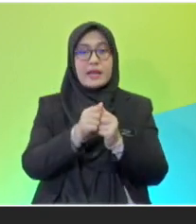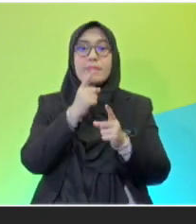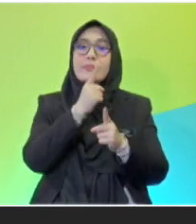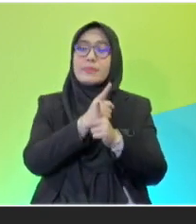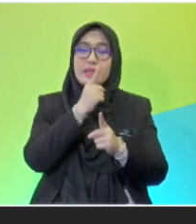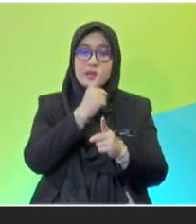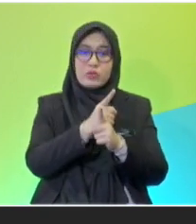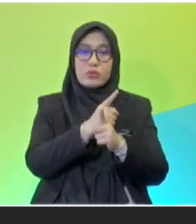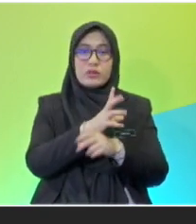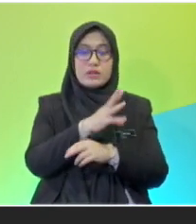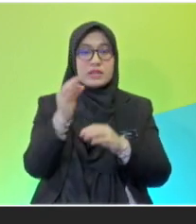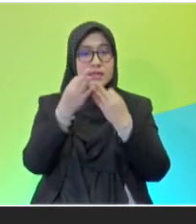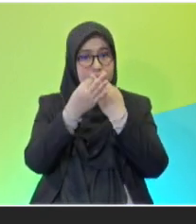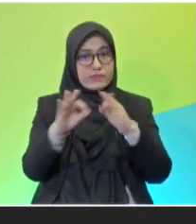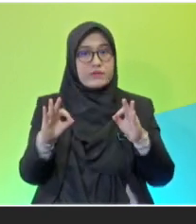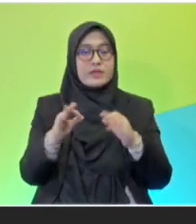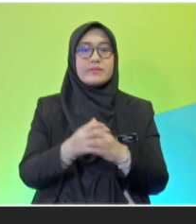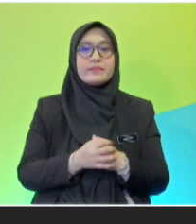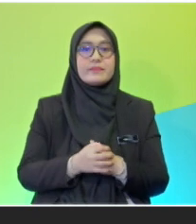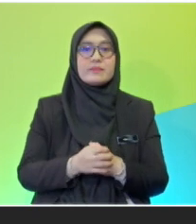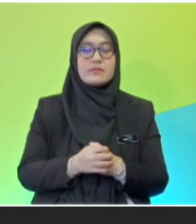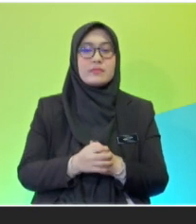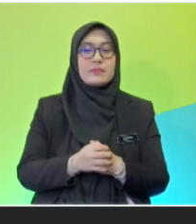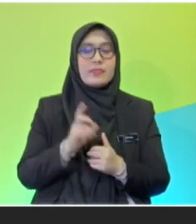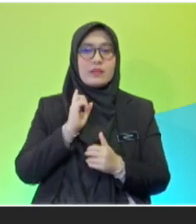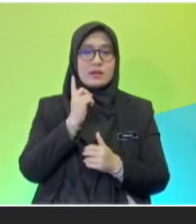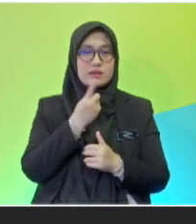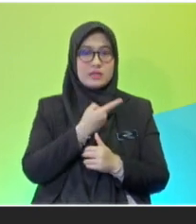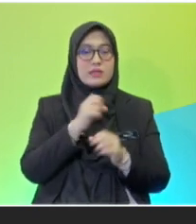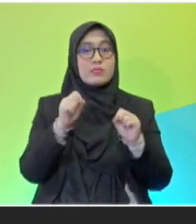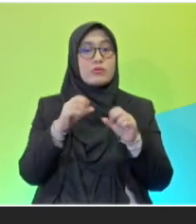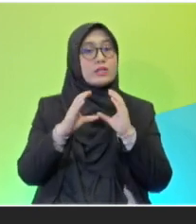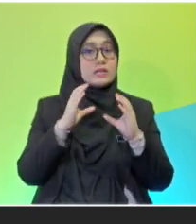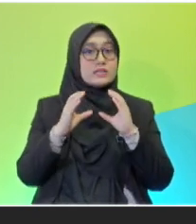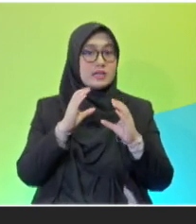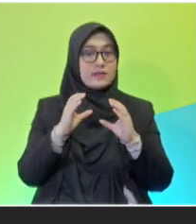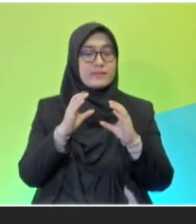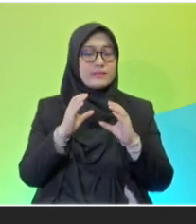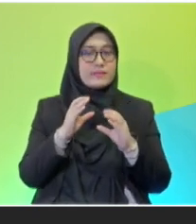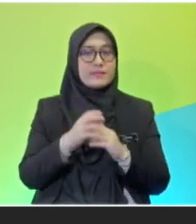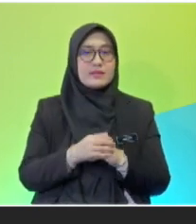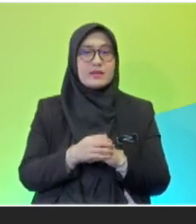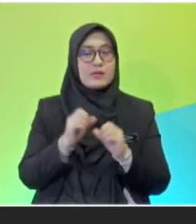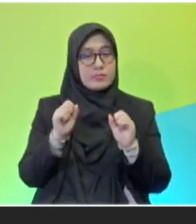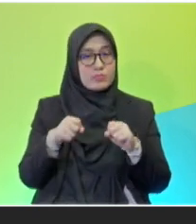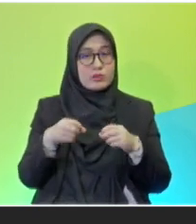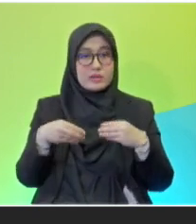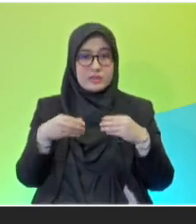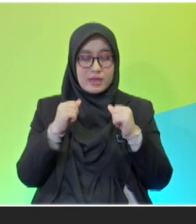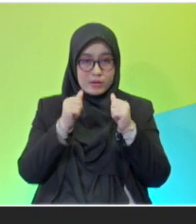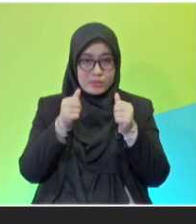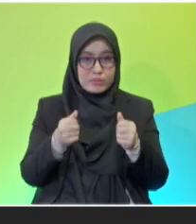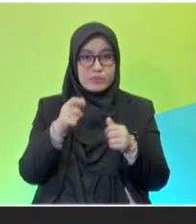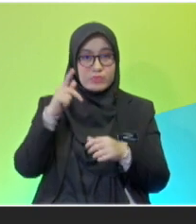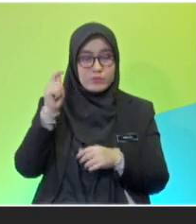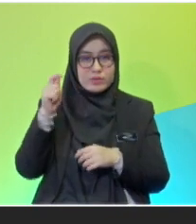at the second bullet there, then you can safely say, okay, maybe need some TP3, need some guidance, but I